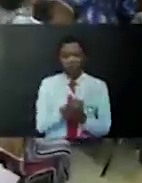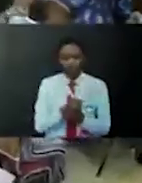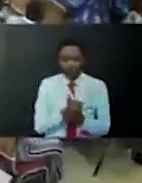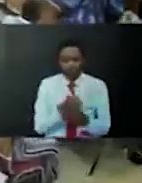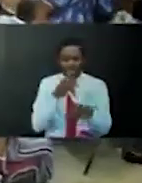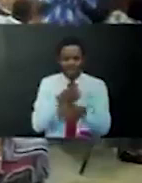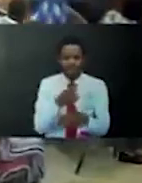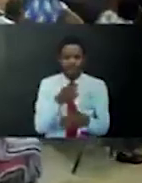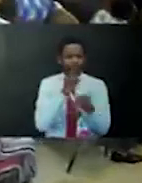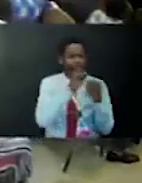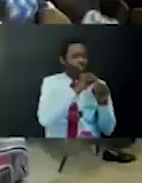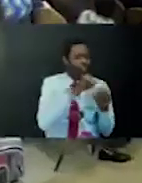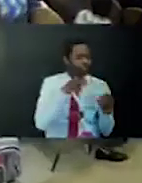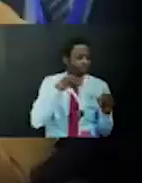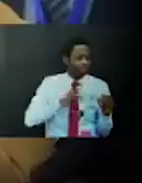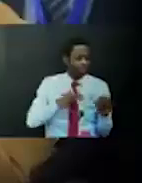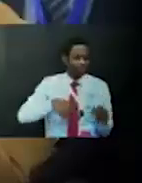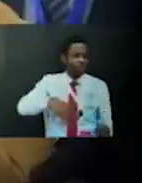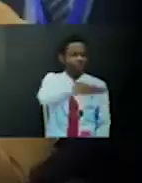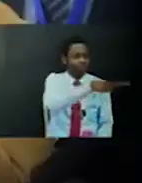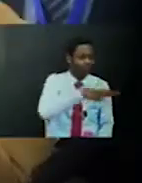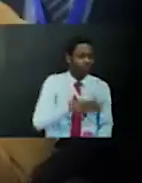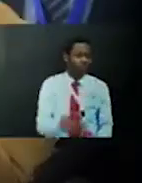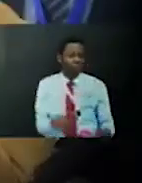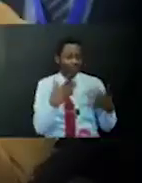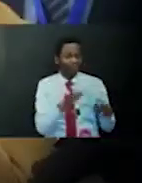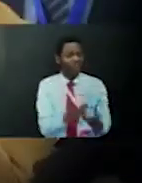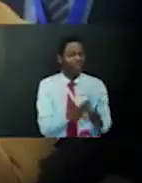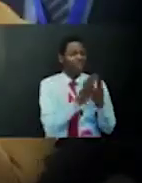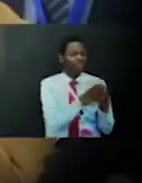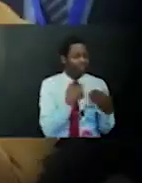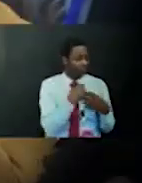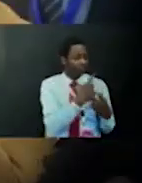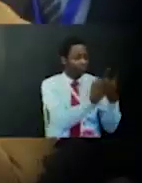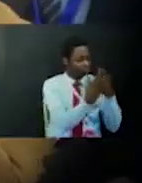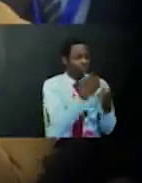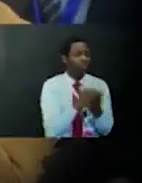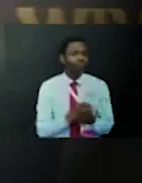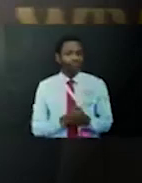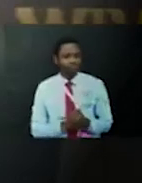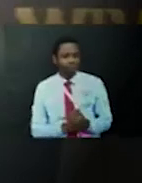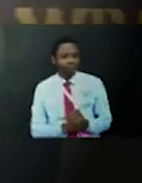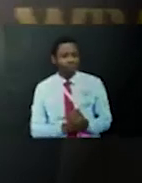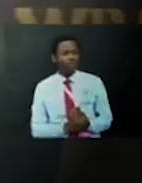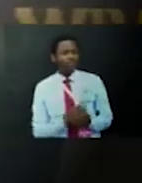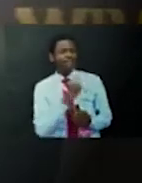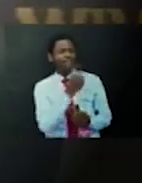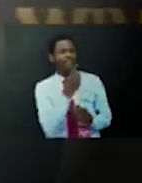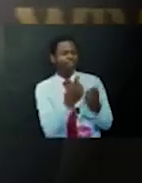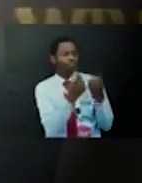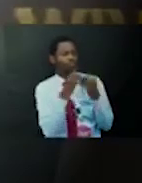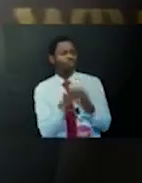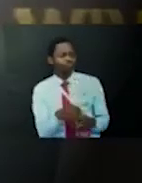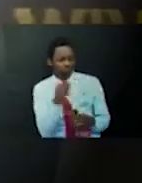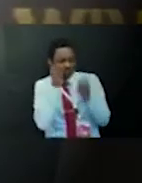So the first question was a bit surprising. I never knew that somebody would ask me this